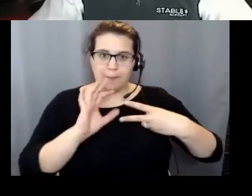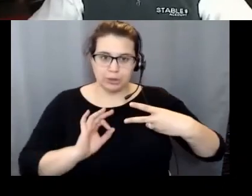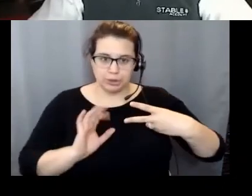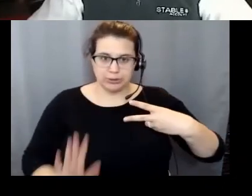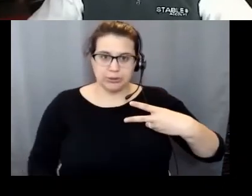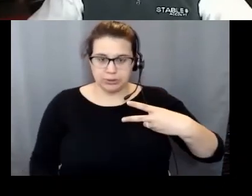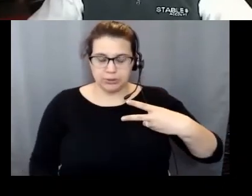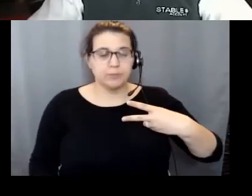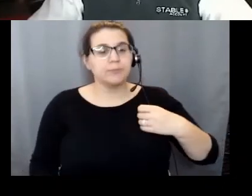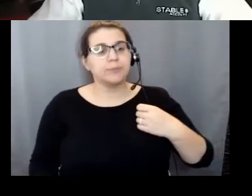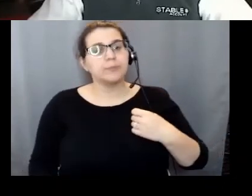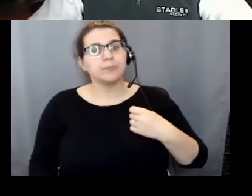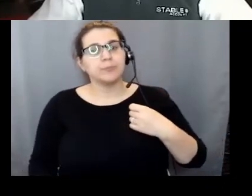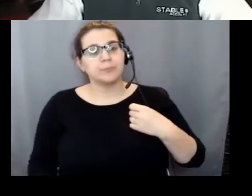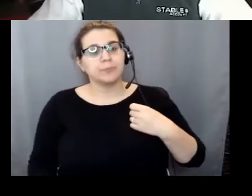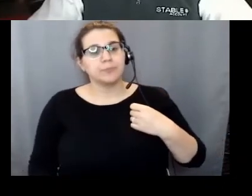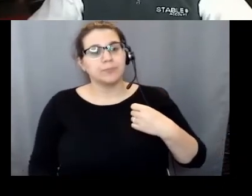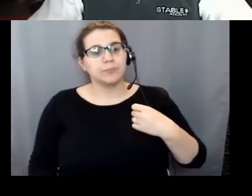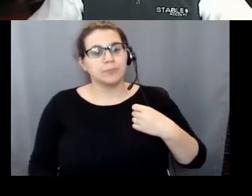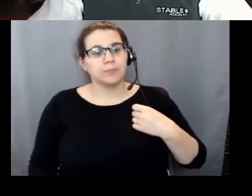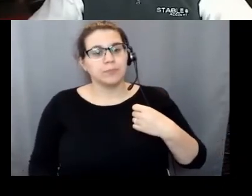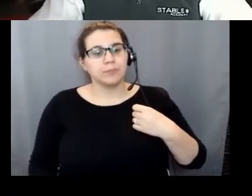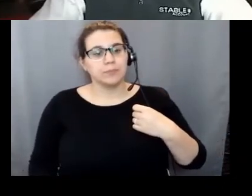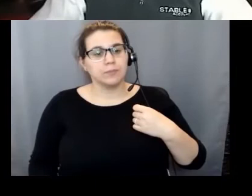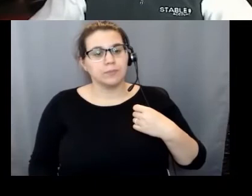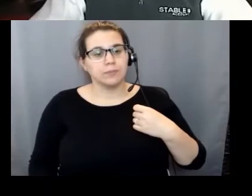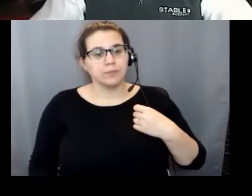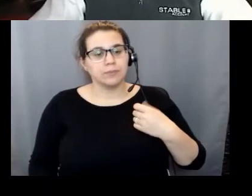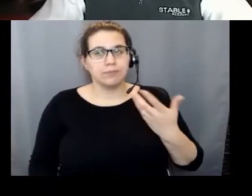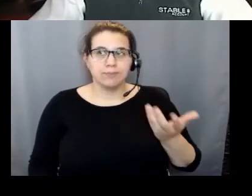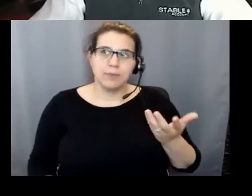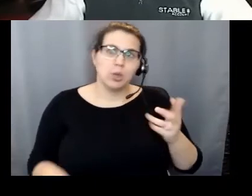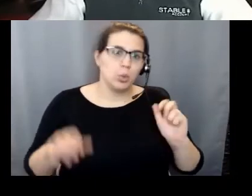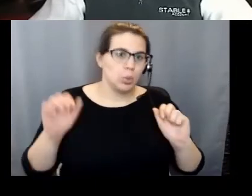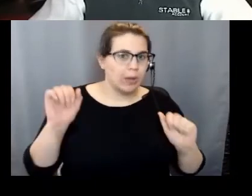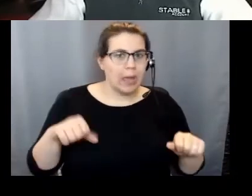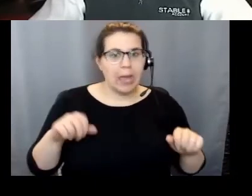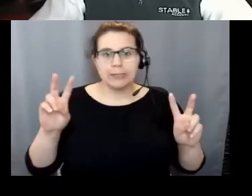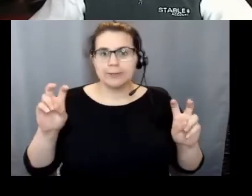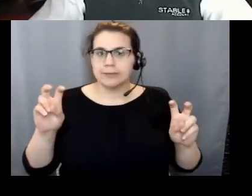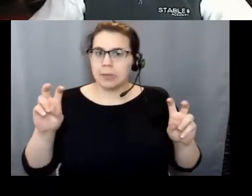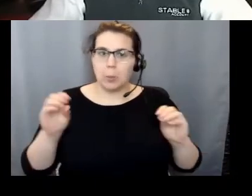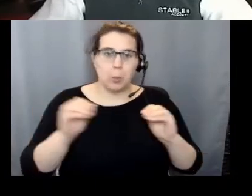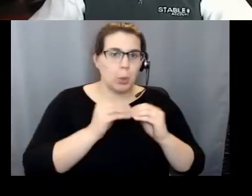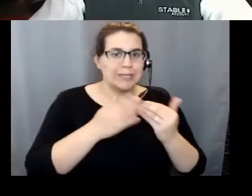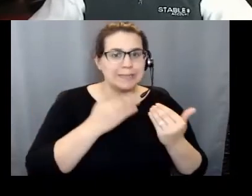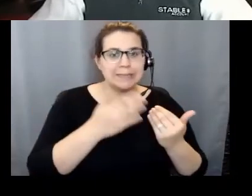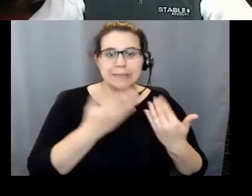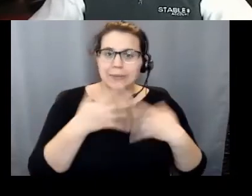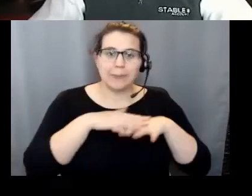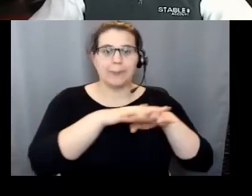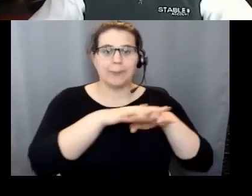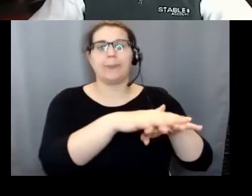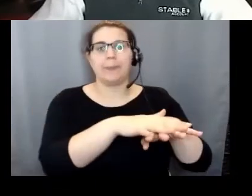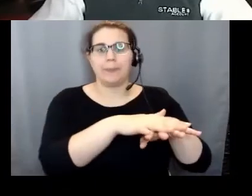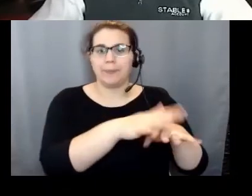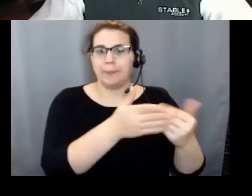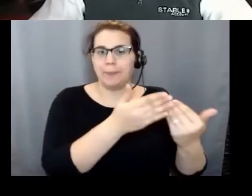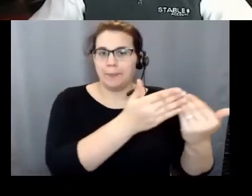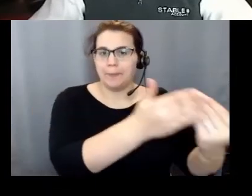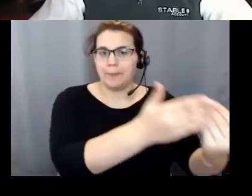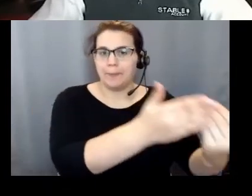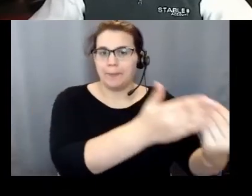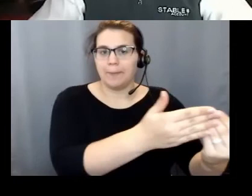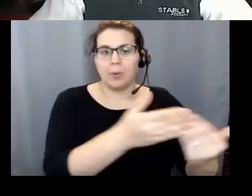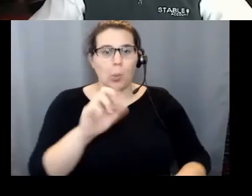it, I'll say more streamlined and easier, or you can do it